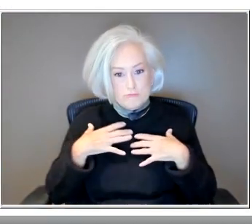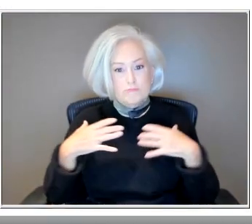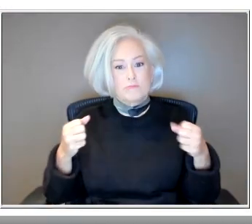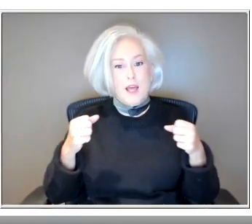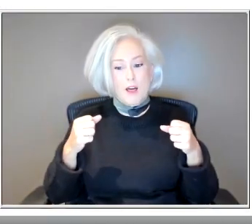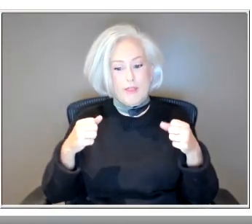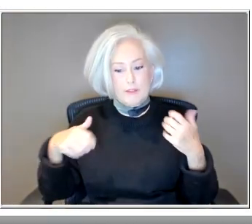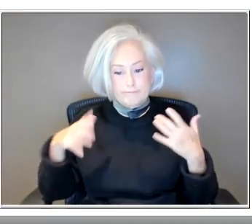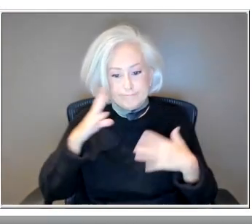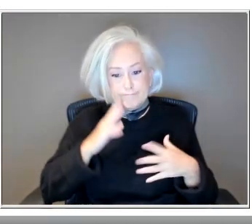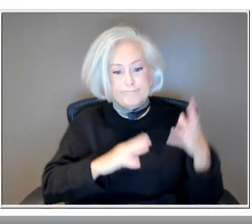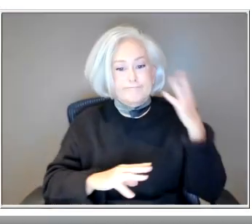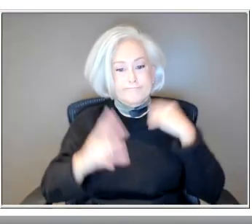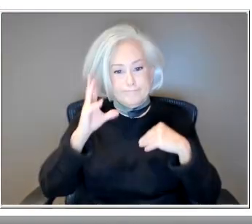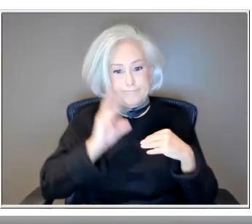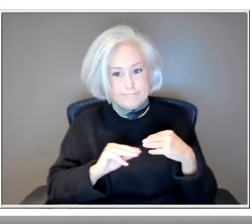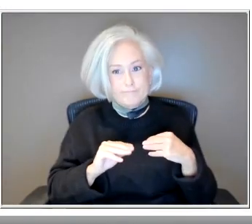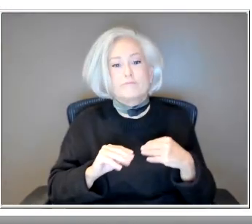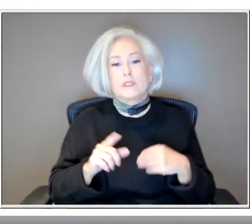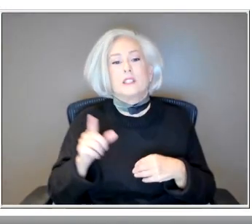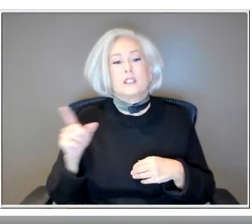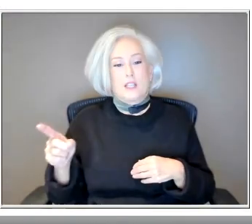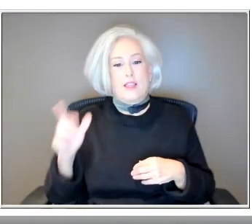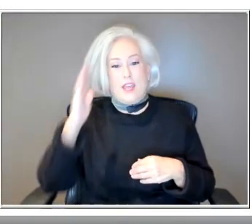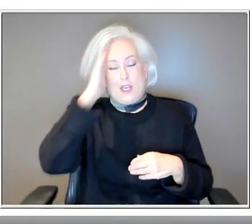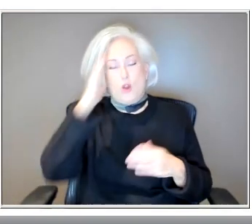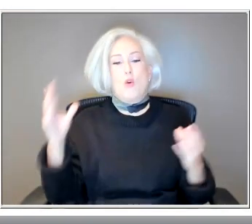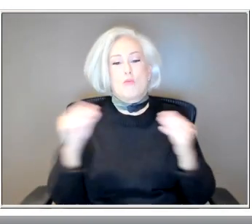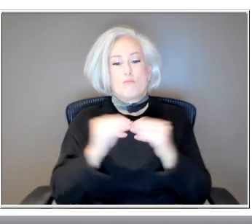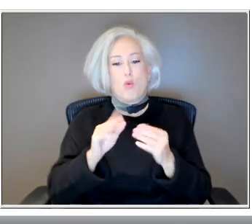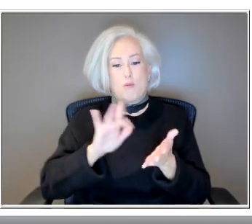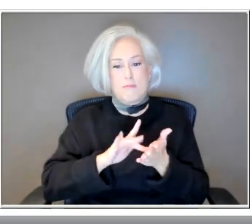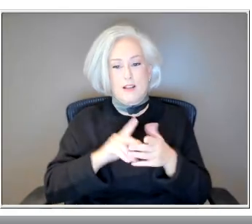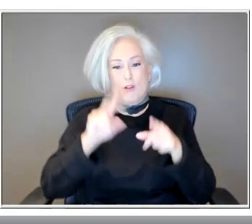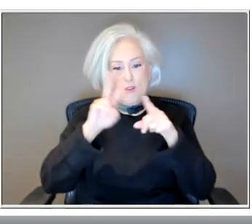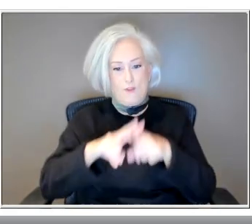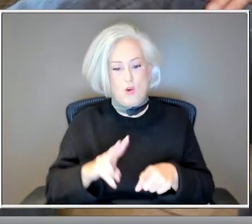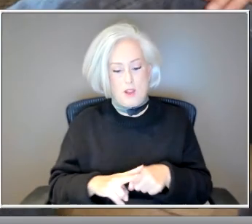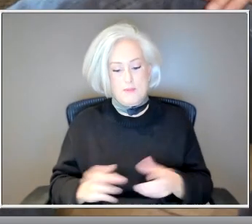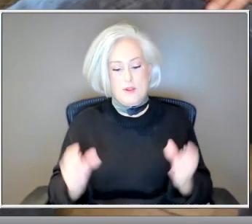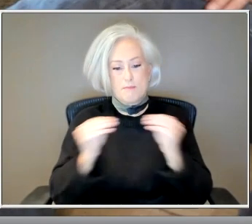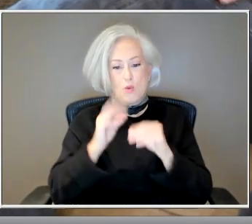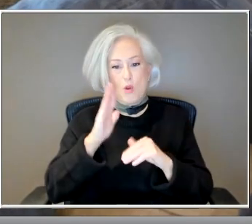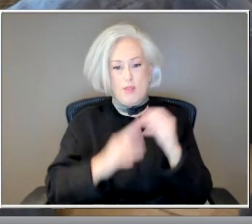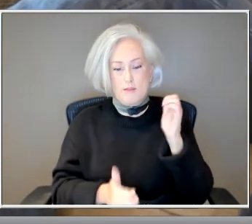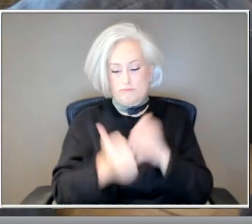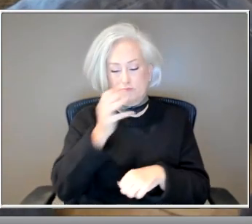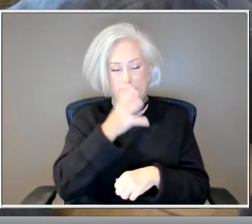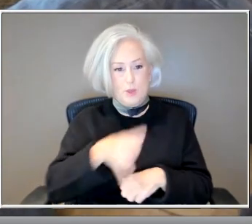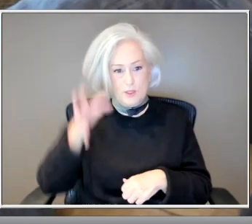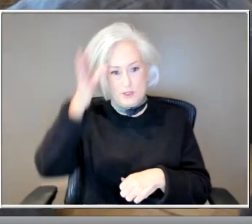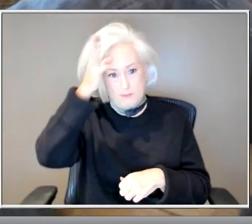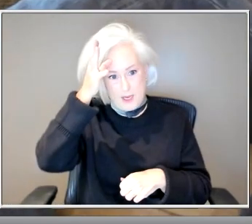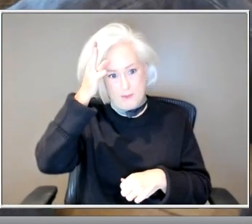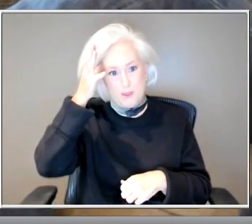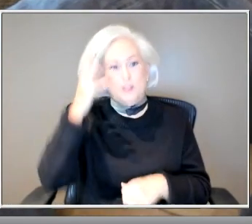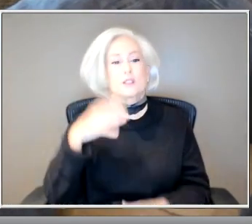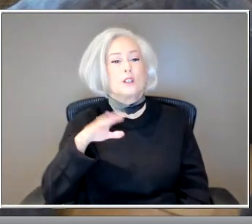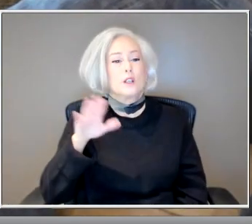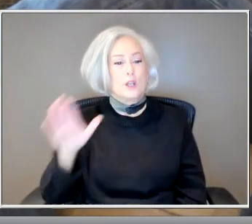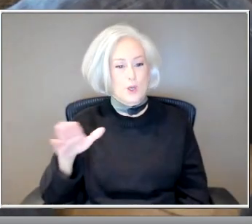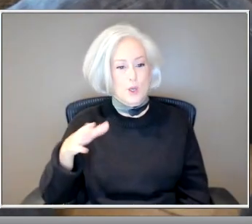that they know more medical lingo than any parents would ever want to know. Yeah, her superior vena cava was completely